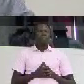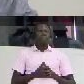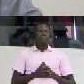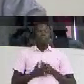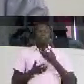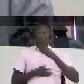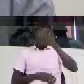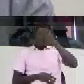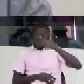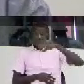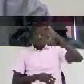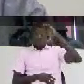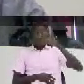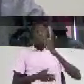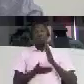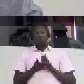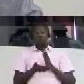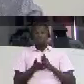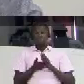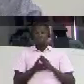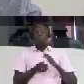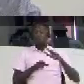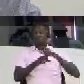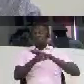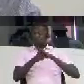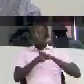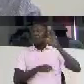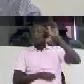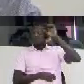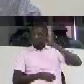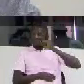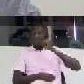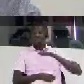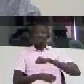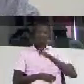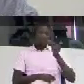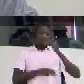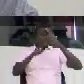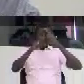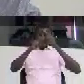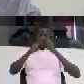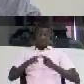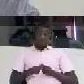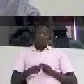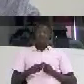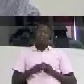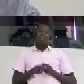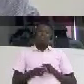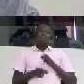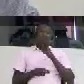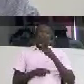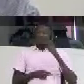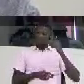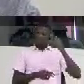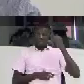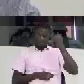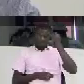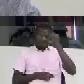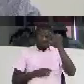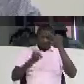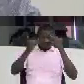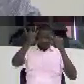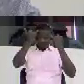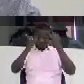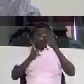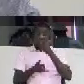The Commission, of course, fully understands and respects the decision